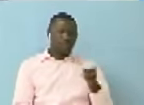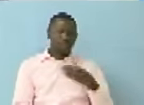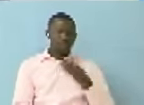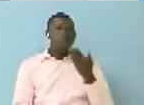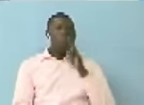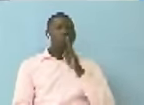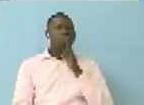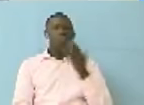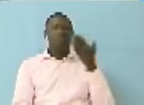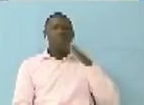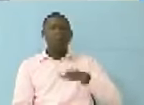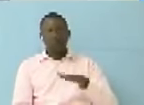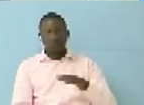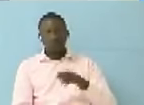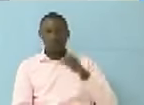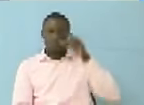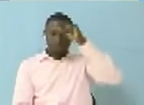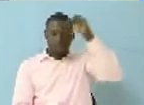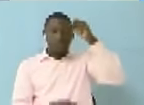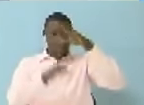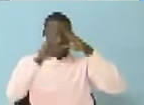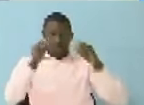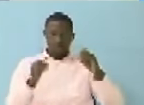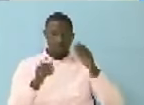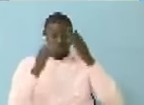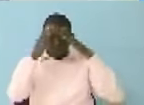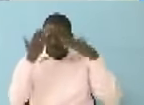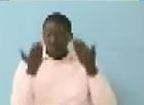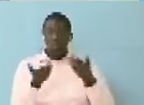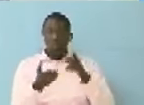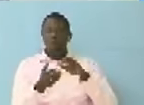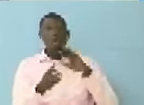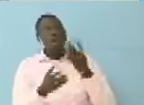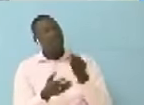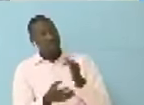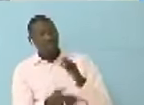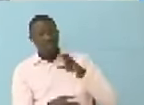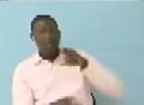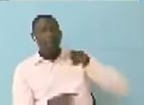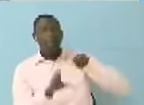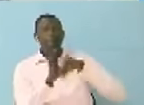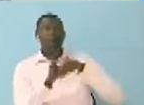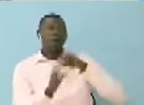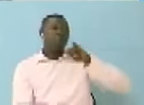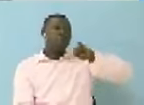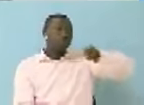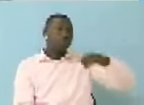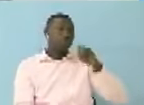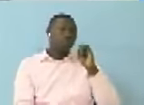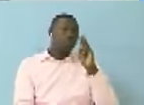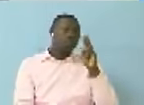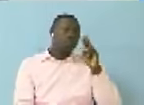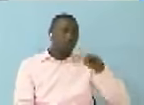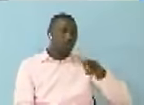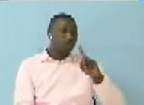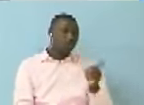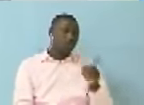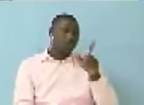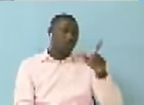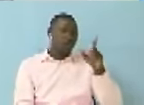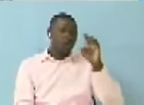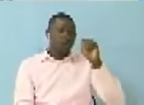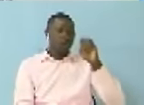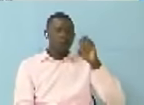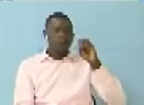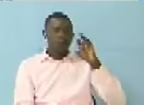junglers. Many are on call, but State House lebari imalo nuku jungular lam. Who were not believed to be junglers. Varando imanjiki ku jungular lam